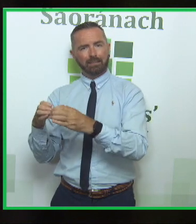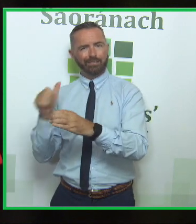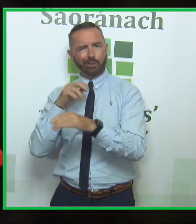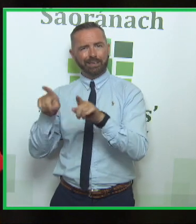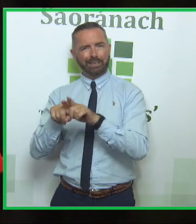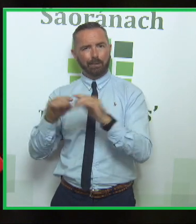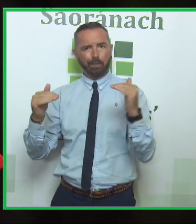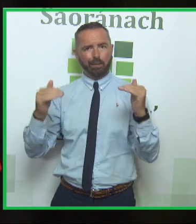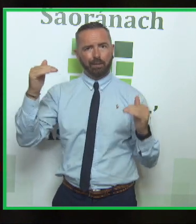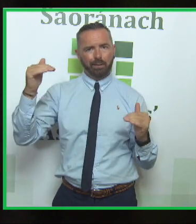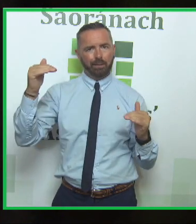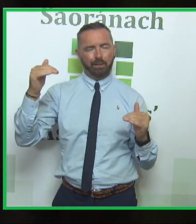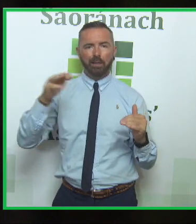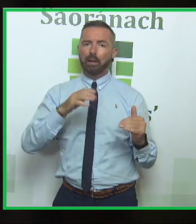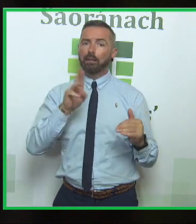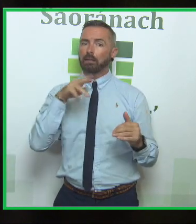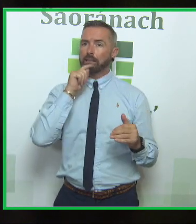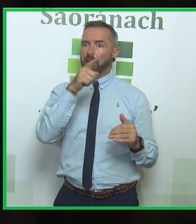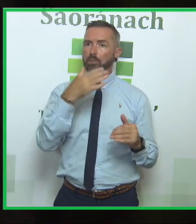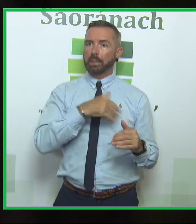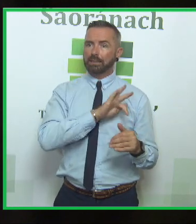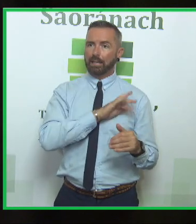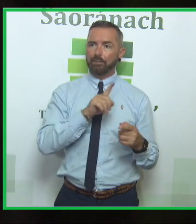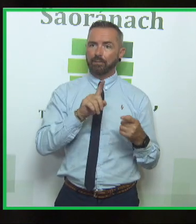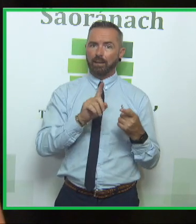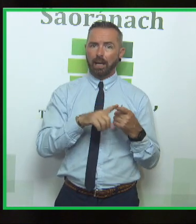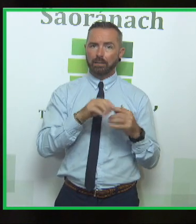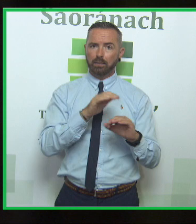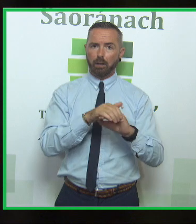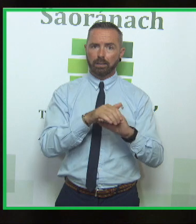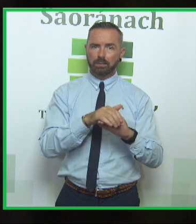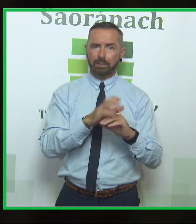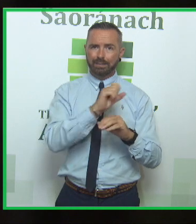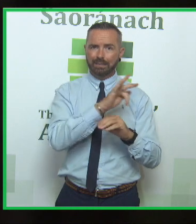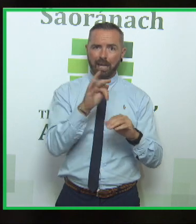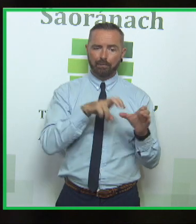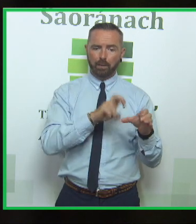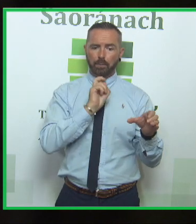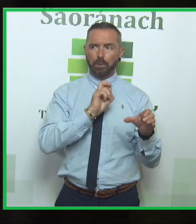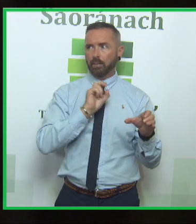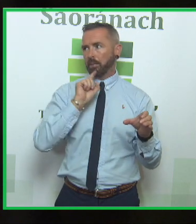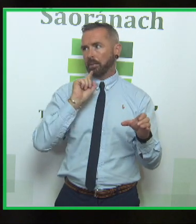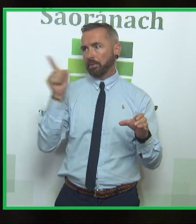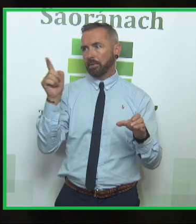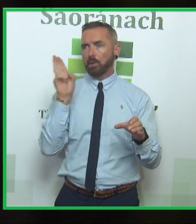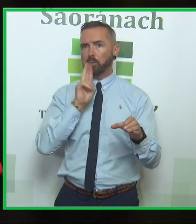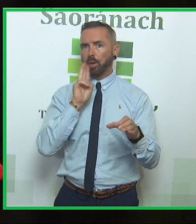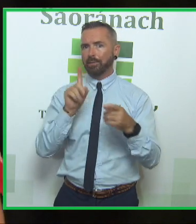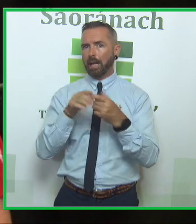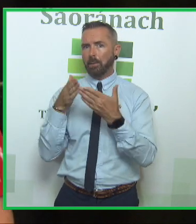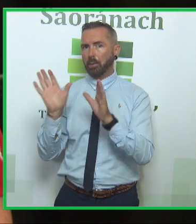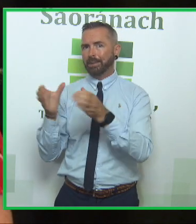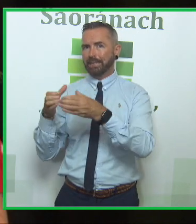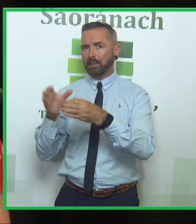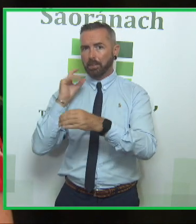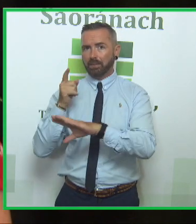can tell you from myself and my colleagues, we're hemorrhaging staff into the private and public sector because of that. And if we